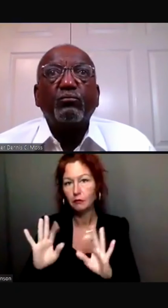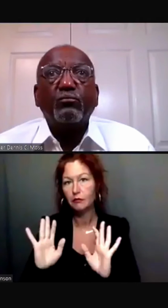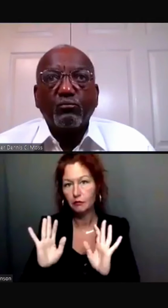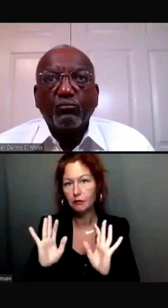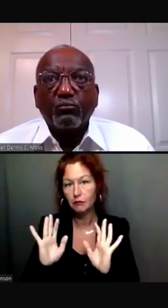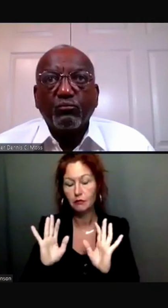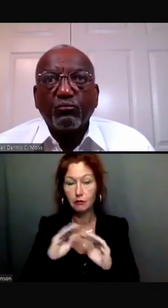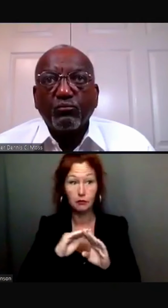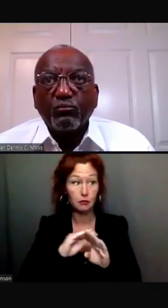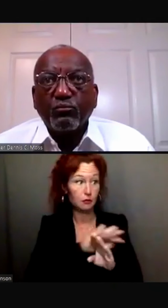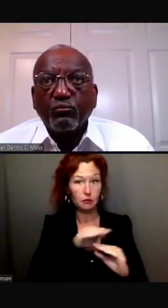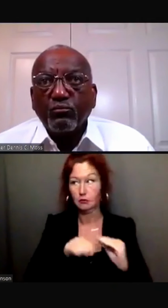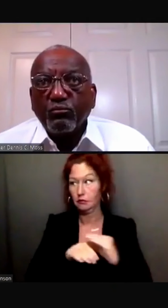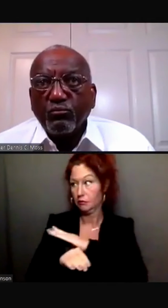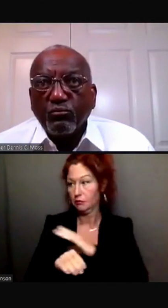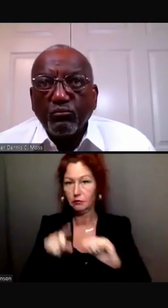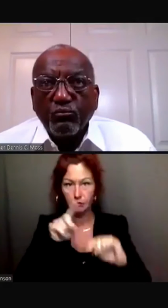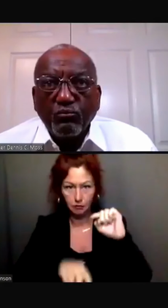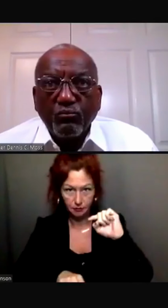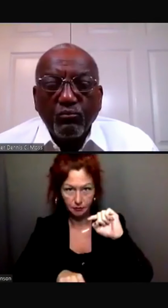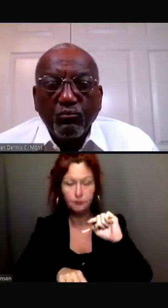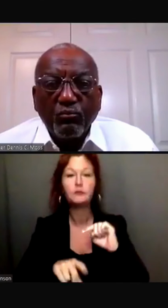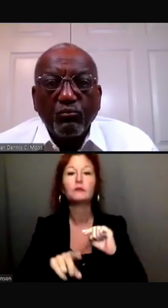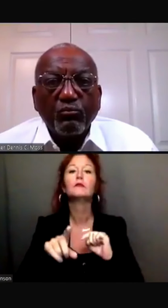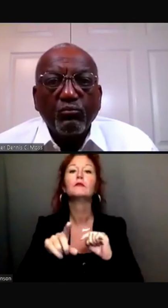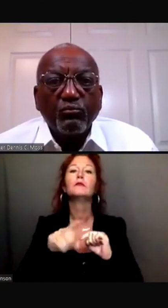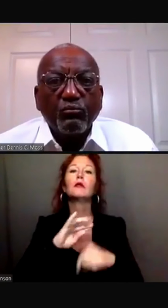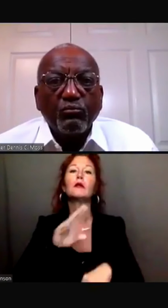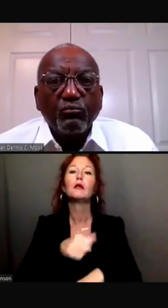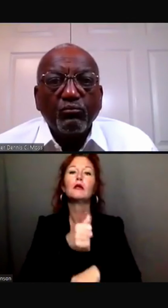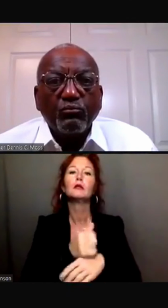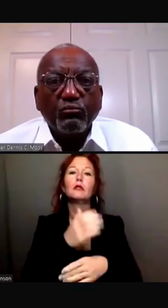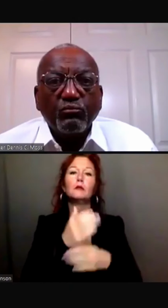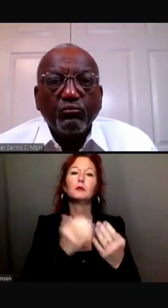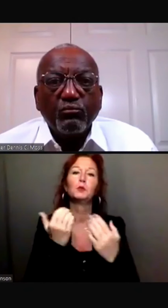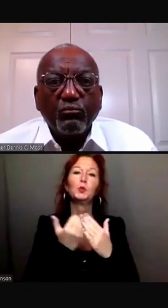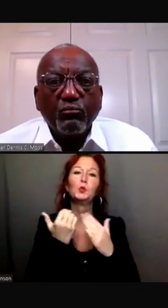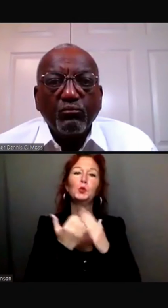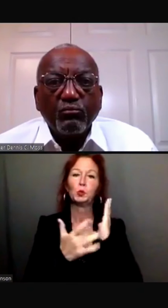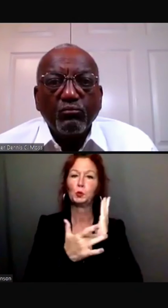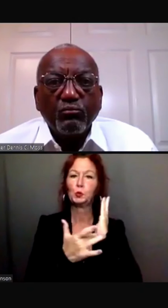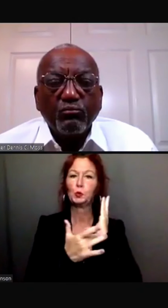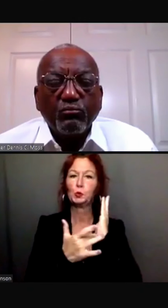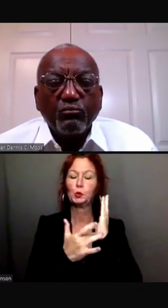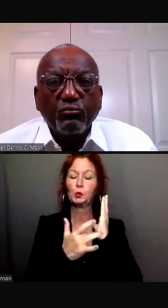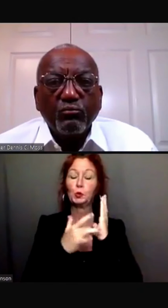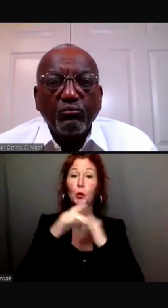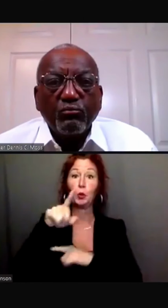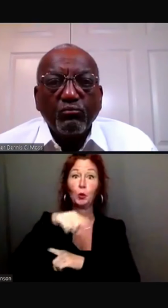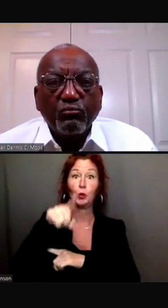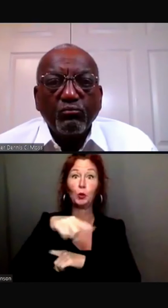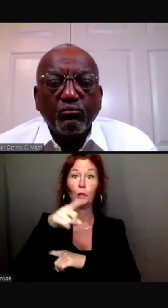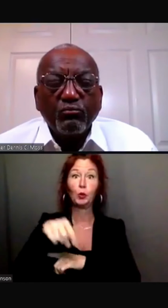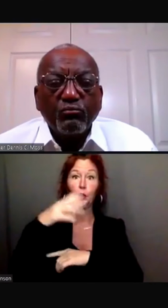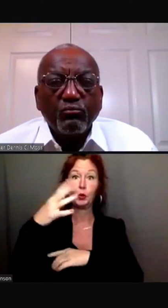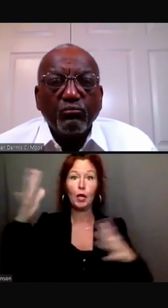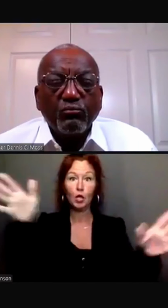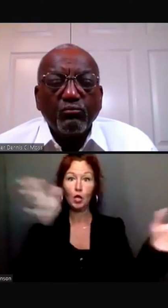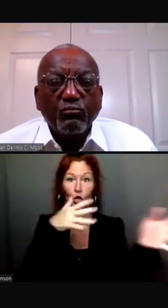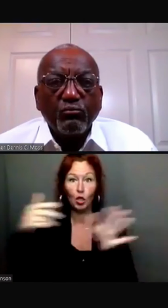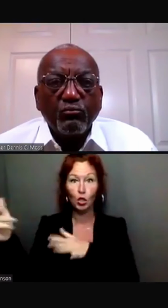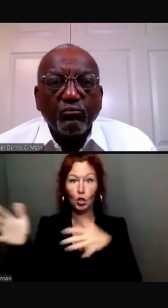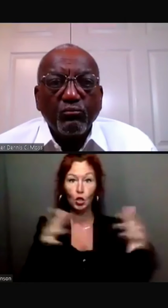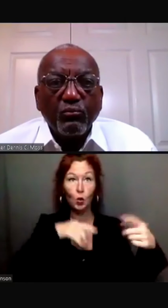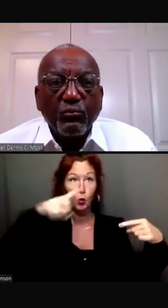There's also some fans with ultraviolet light that's circulating the air inside the